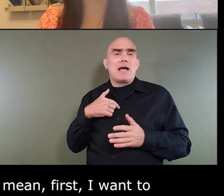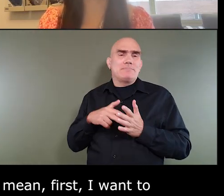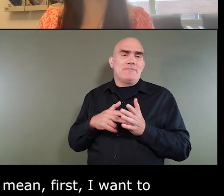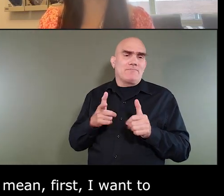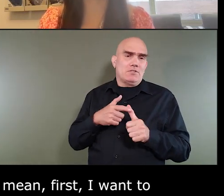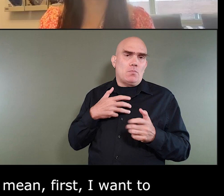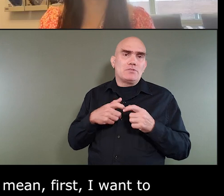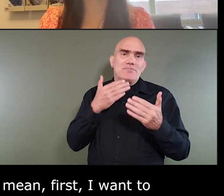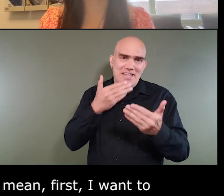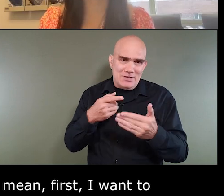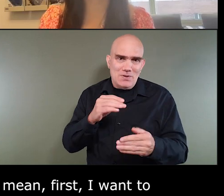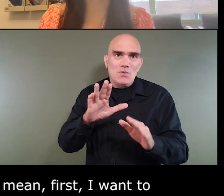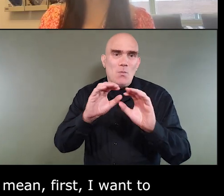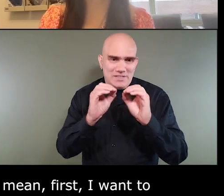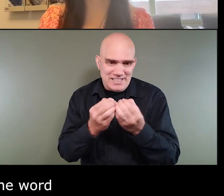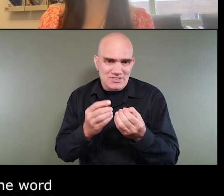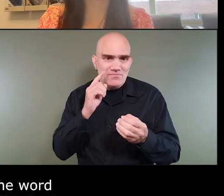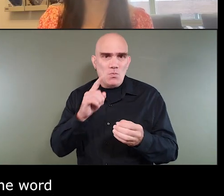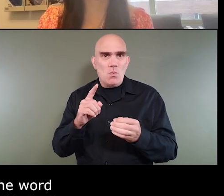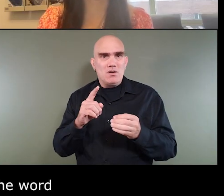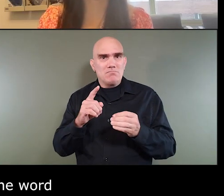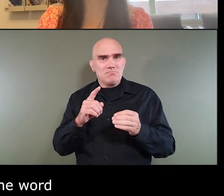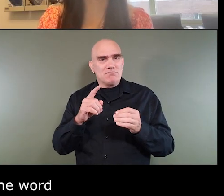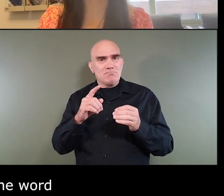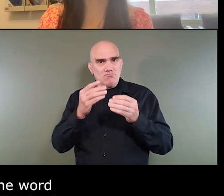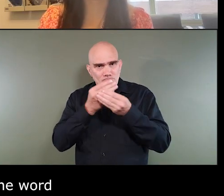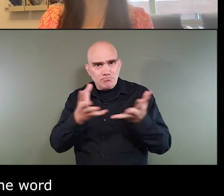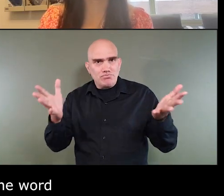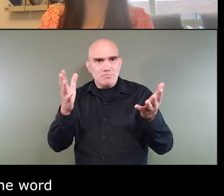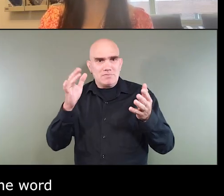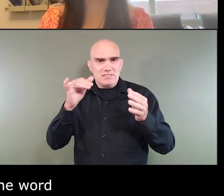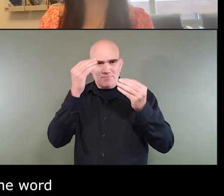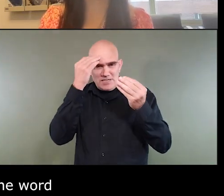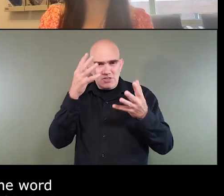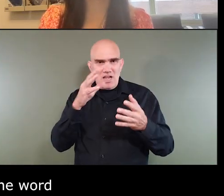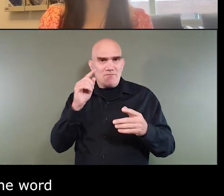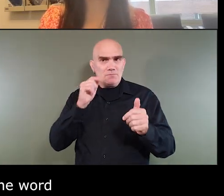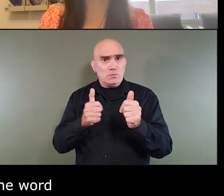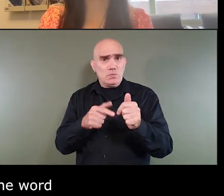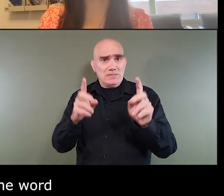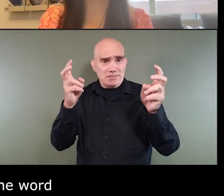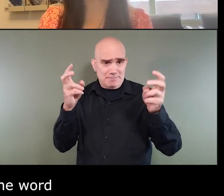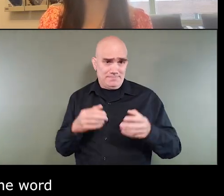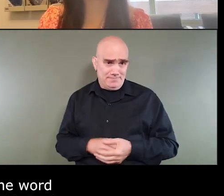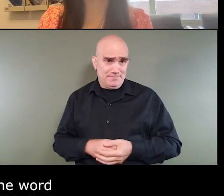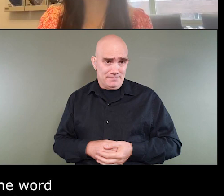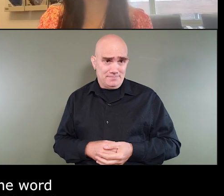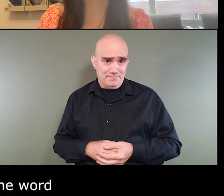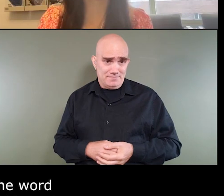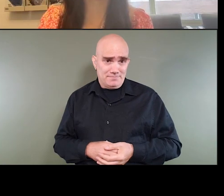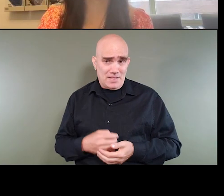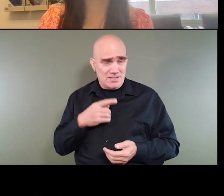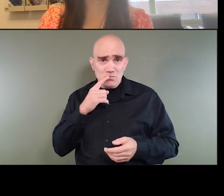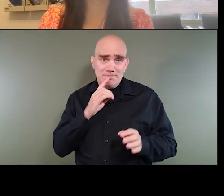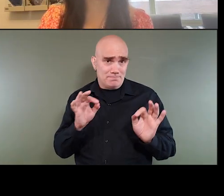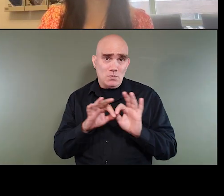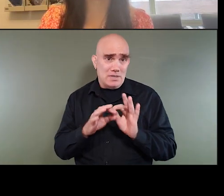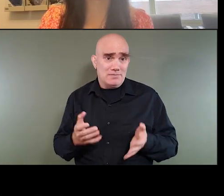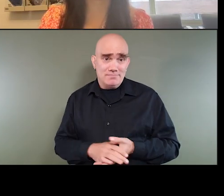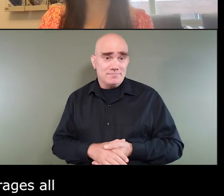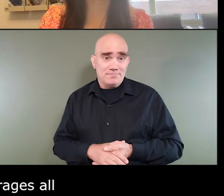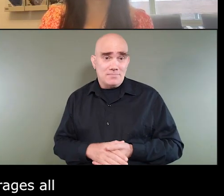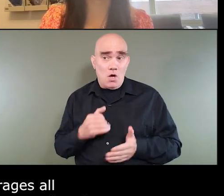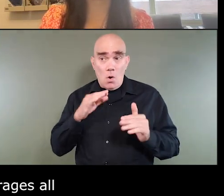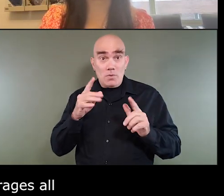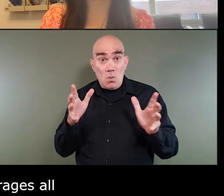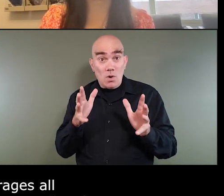First I want to thank you and your organization for spreading the word and for pursuing this topic. I think it's really